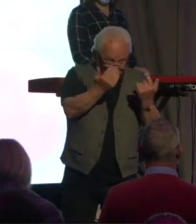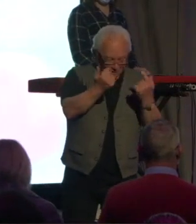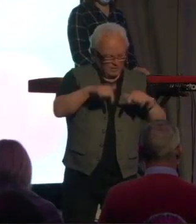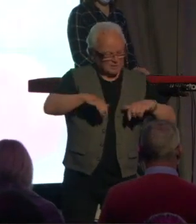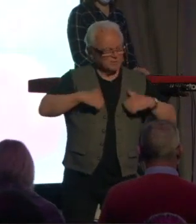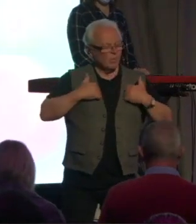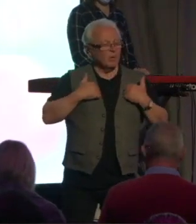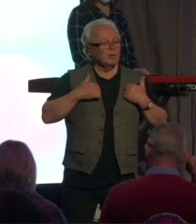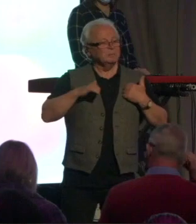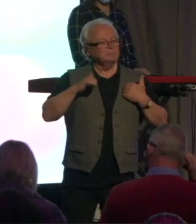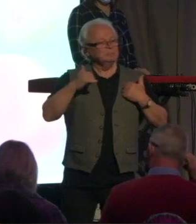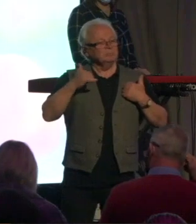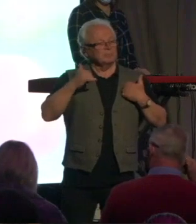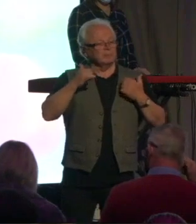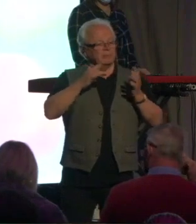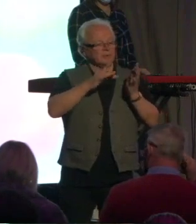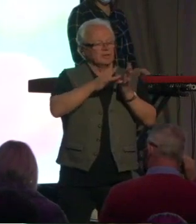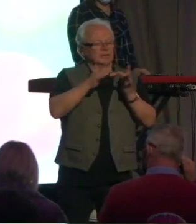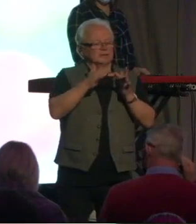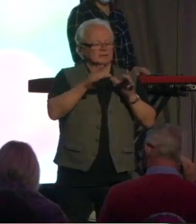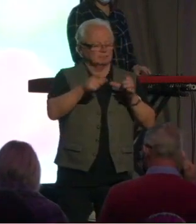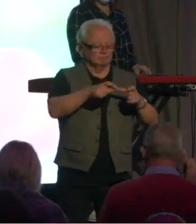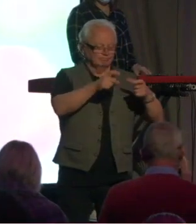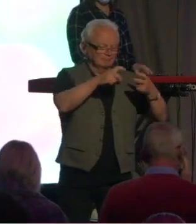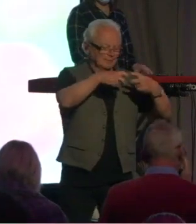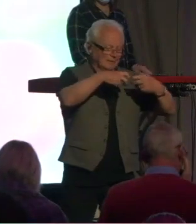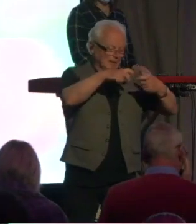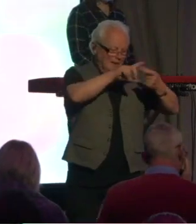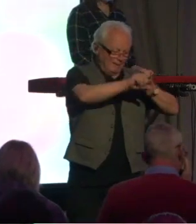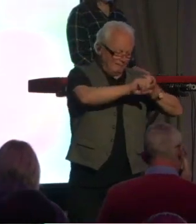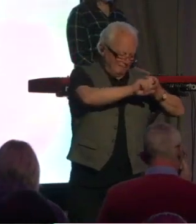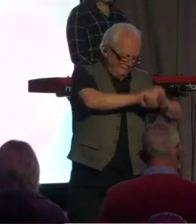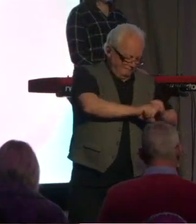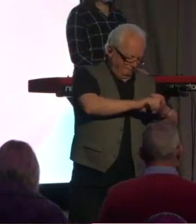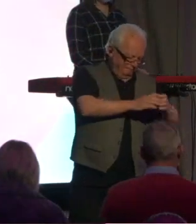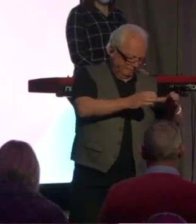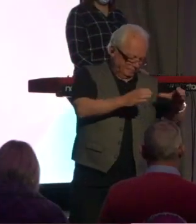Jesus has been on the side a bit in your life. Or maybe